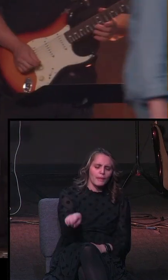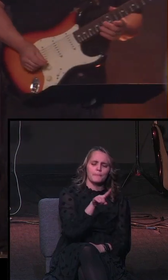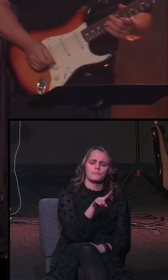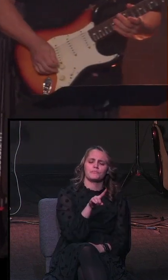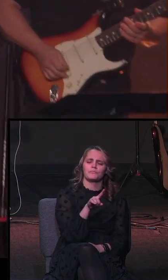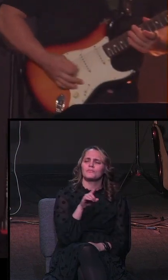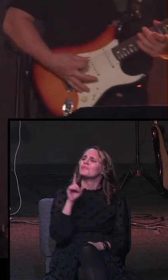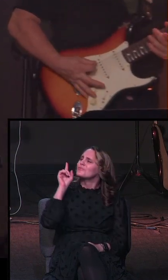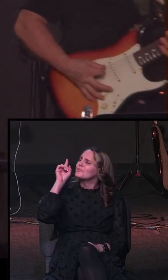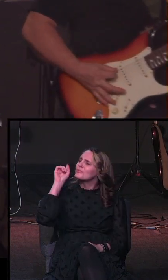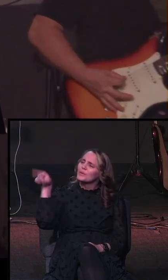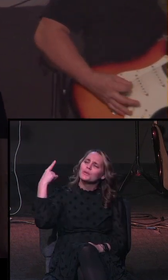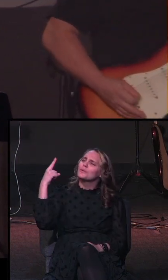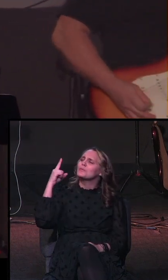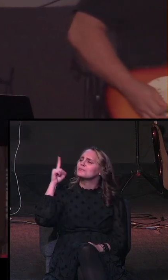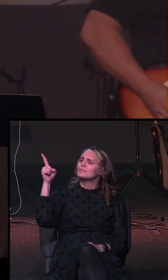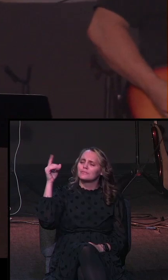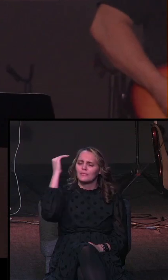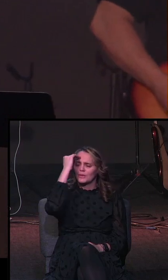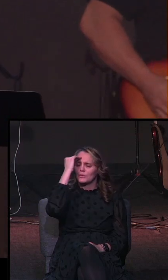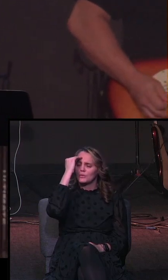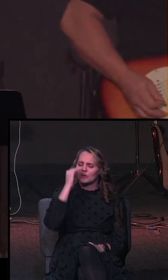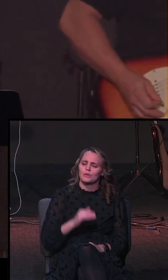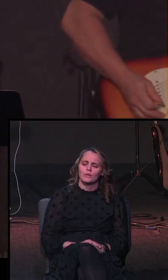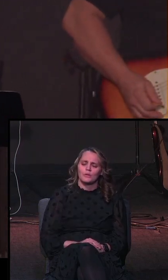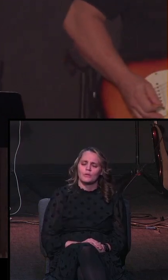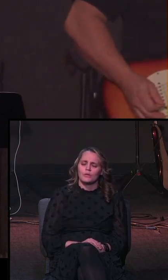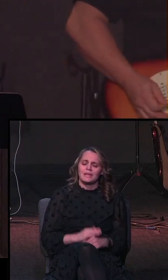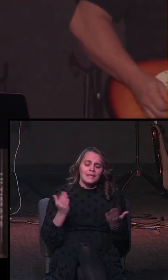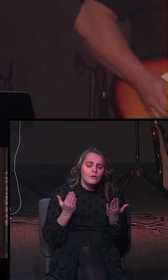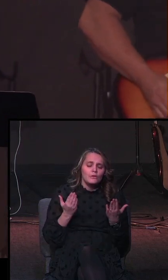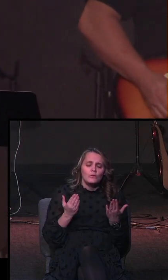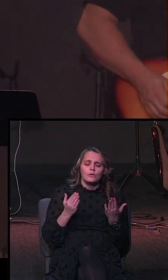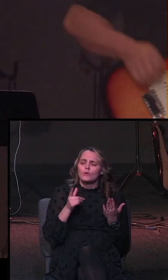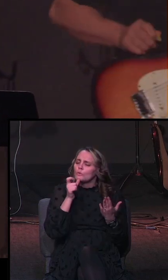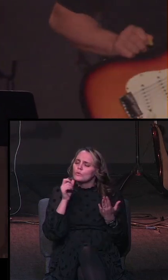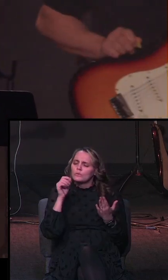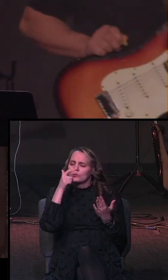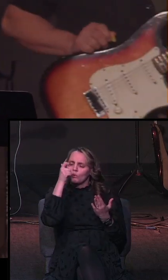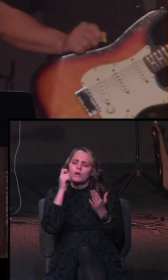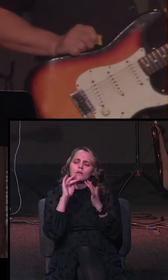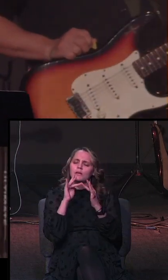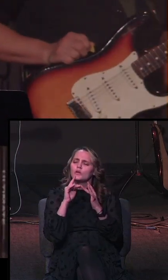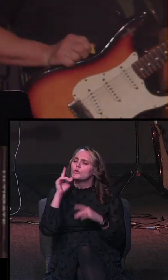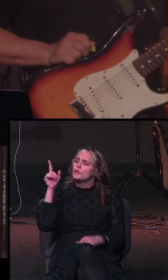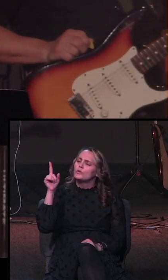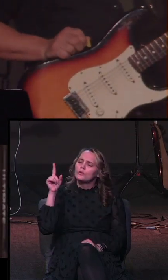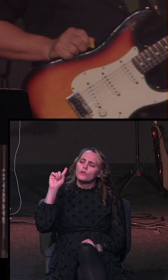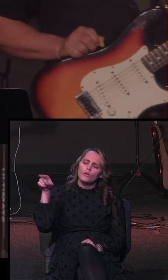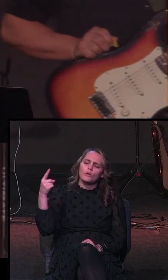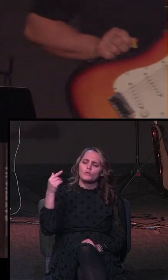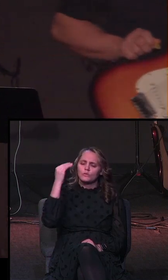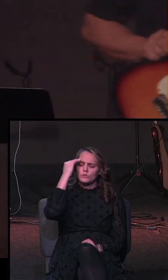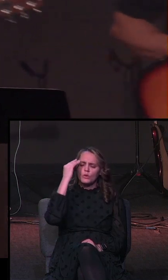in this room or online, God, only you know who them is for each one of us. But